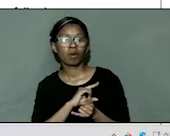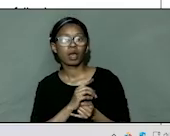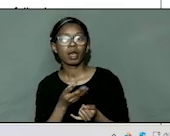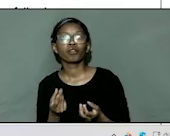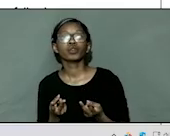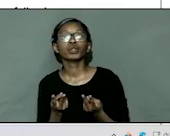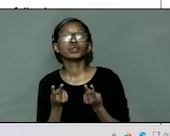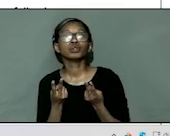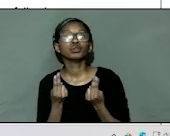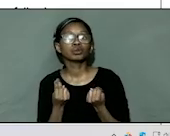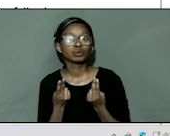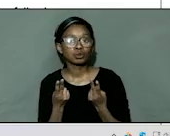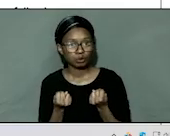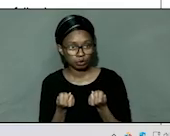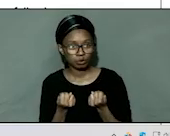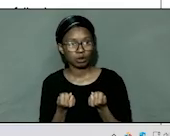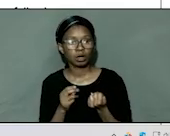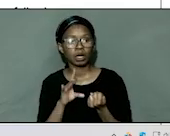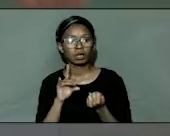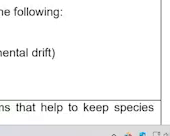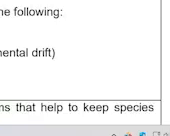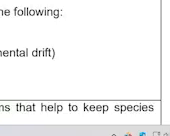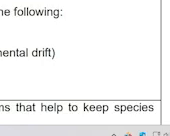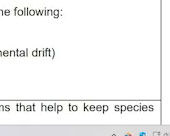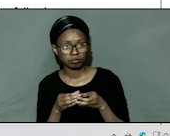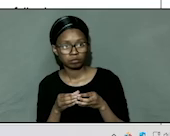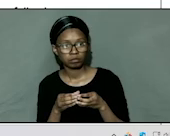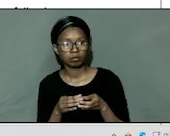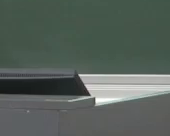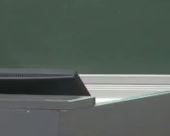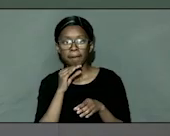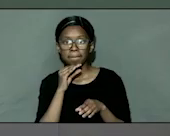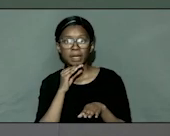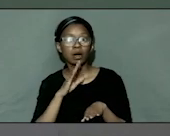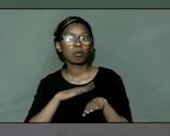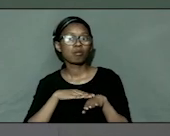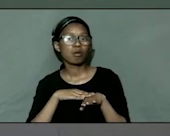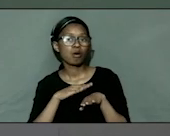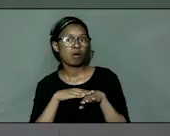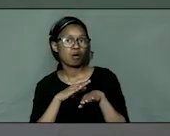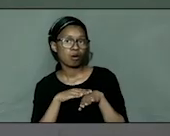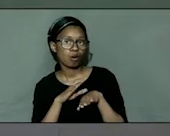formed, it means that it increases